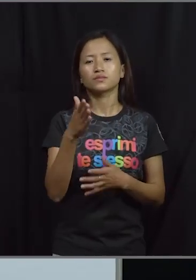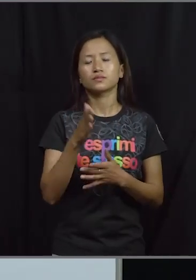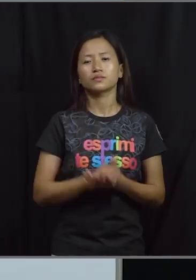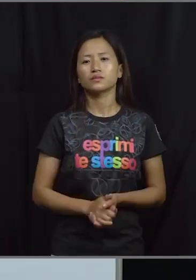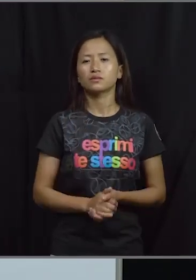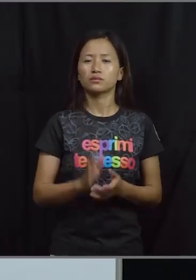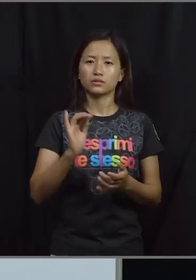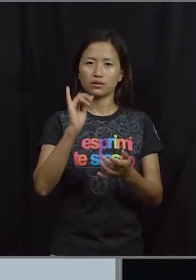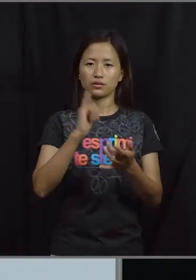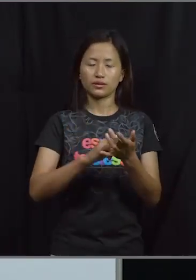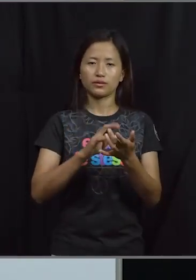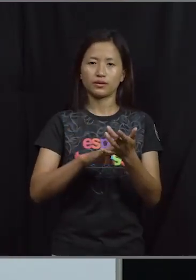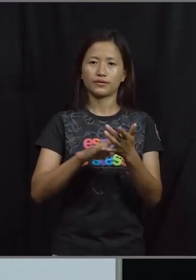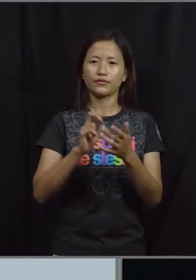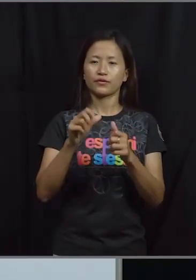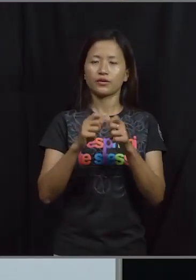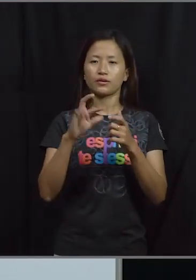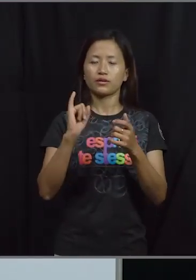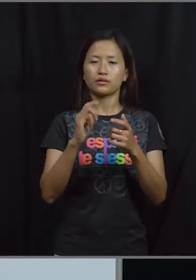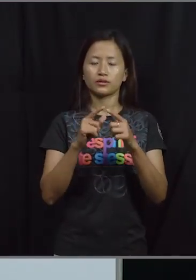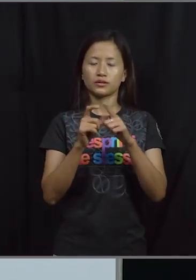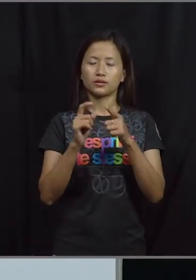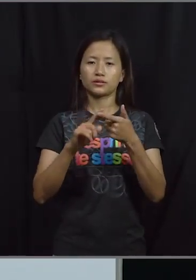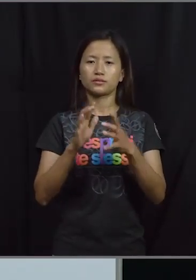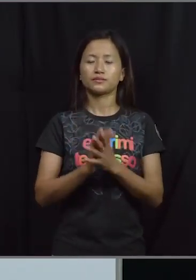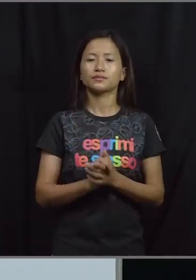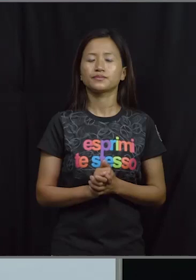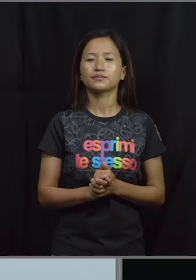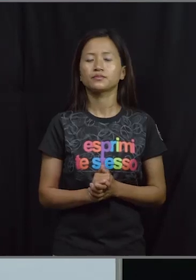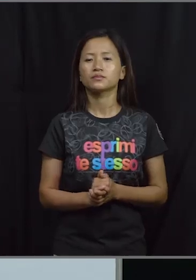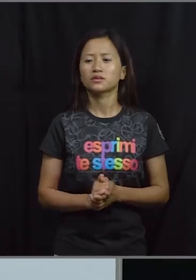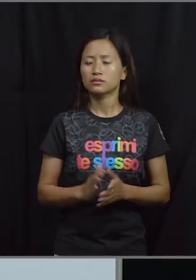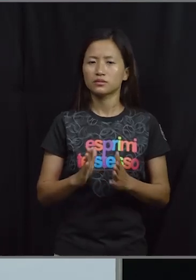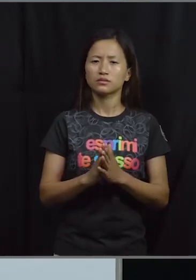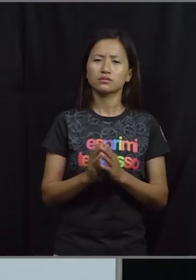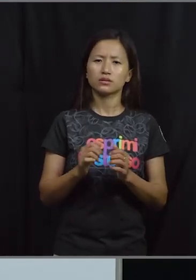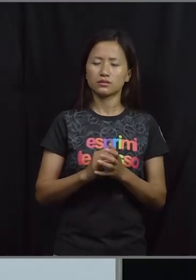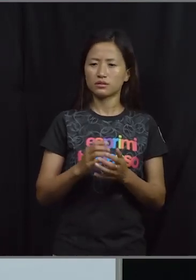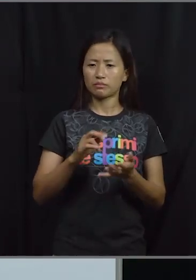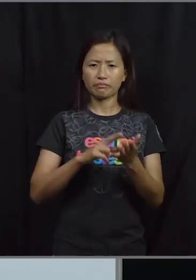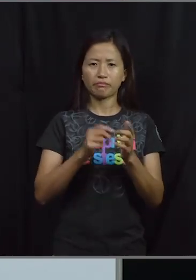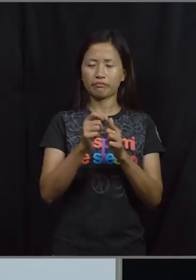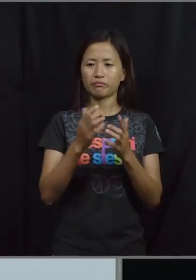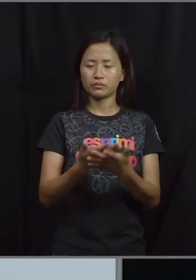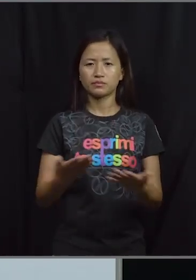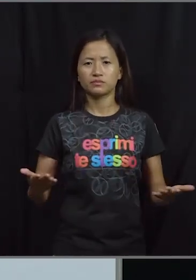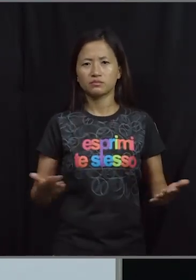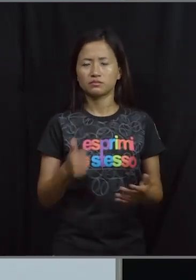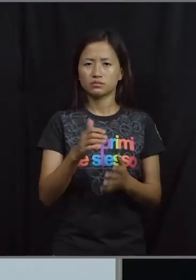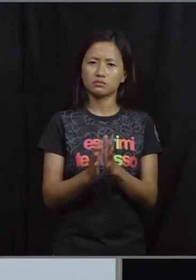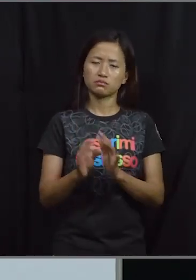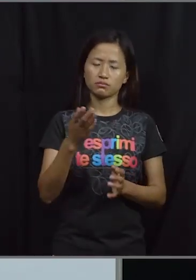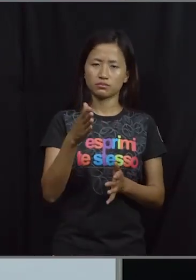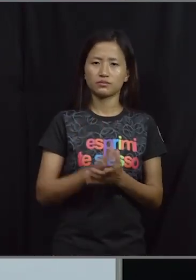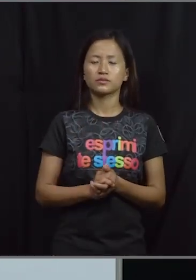is invalid or not. Likewise, we have necessities. If the product is a necessity good, it does not matter how much the price rises.